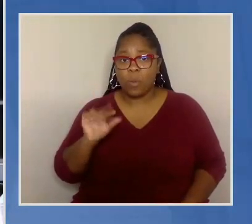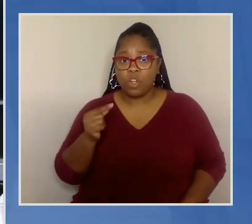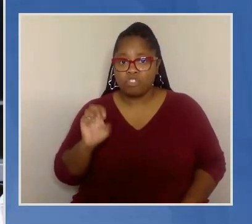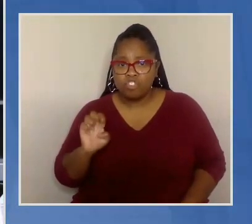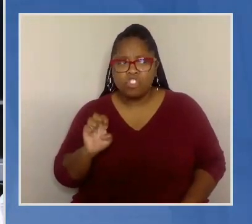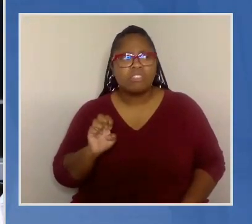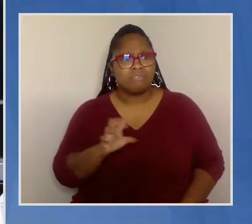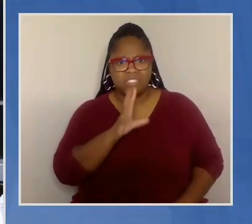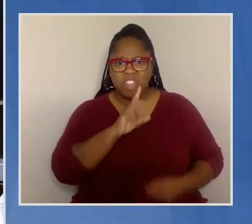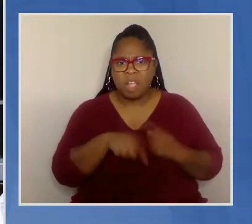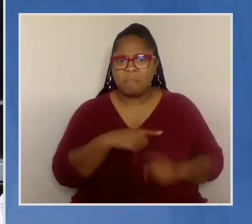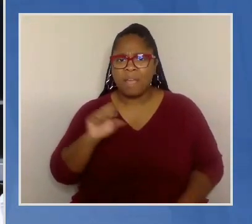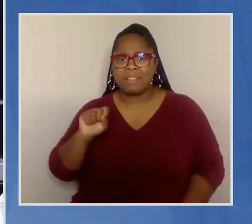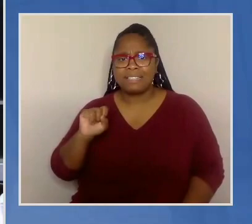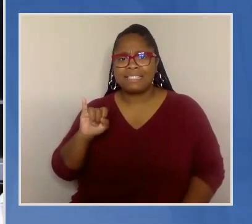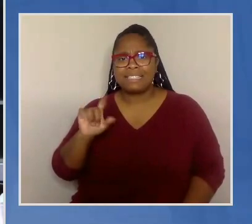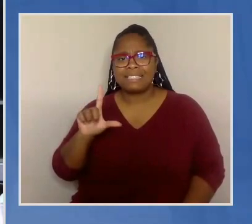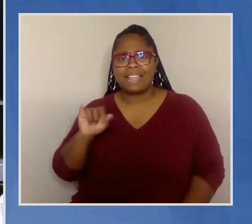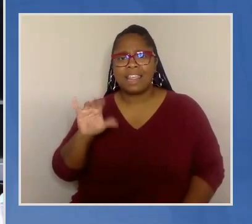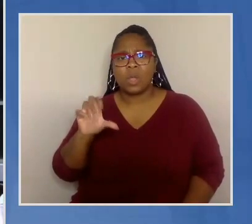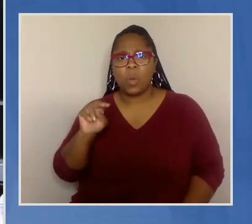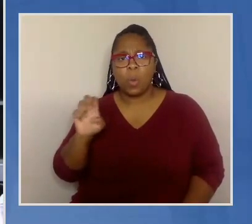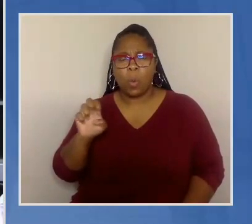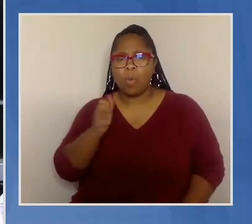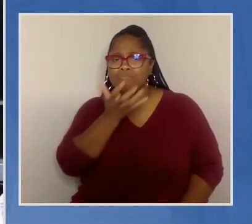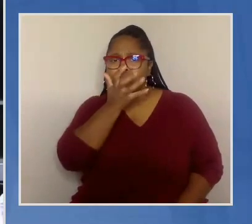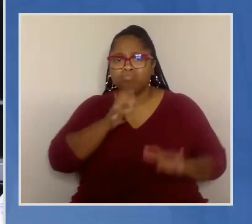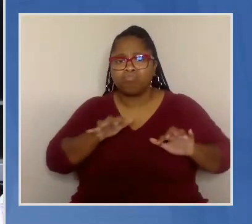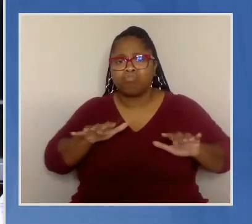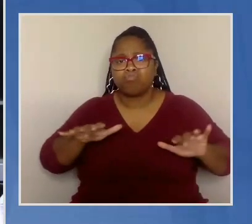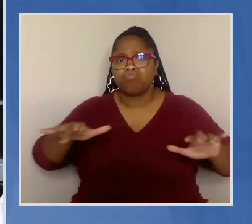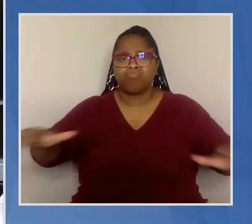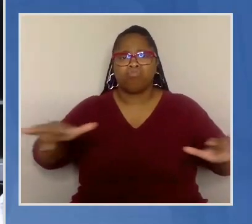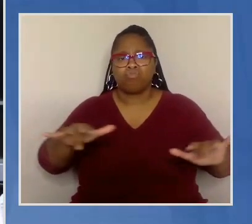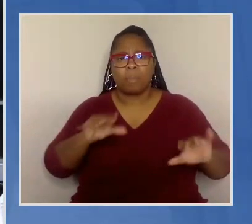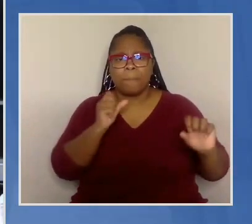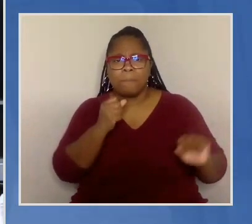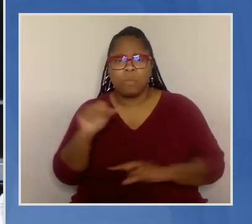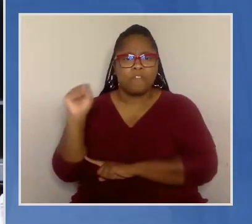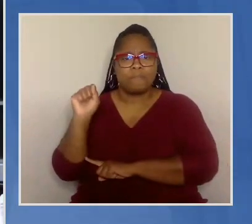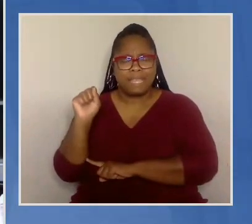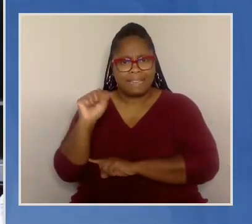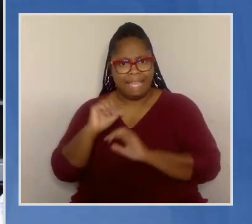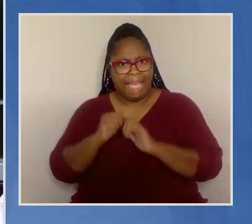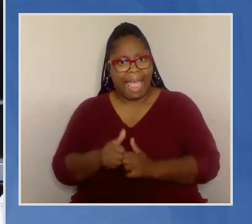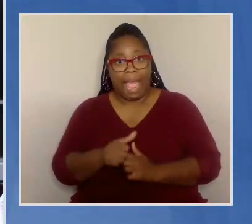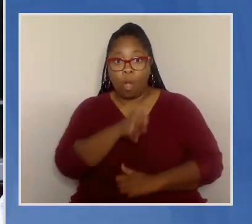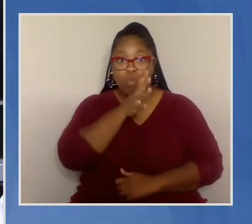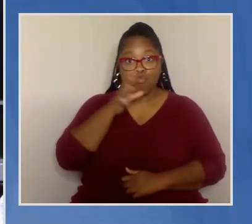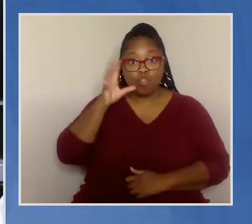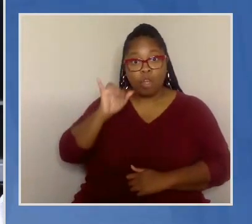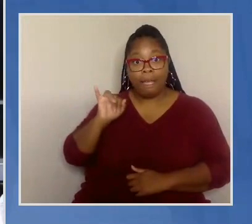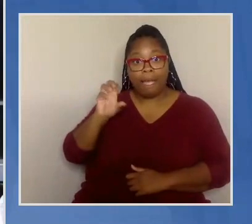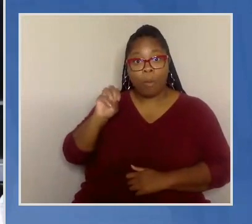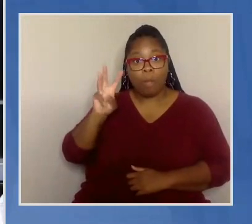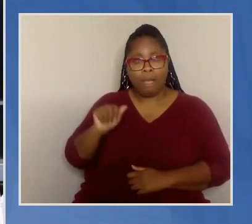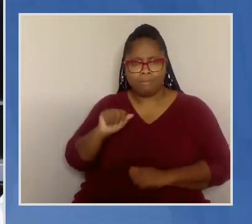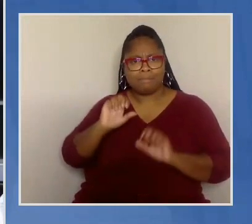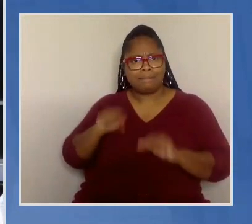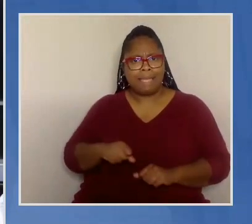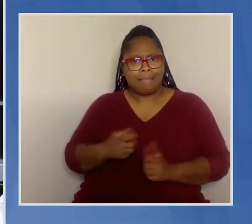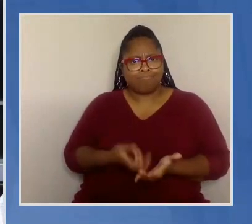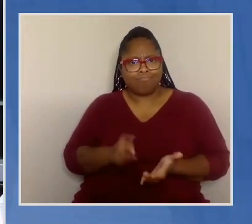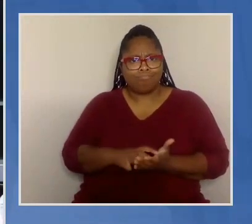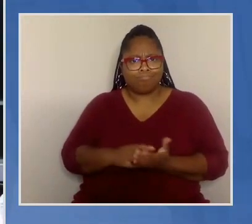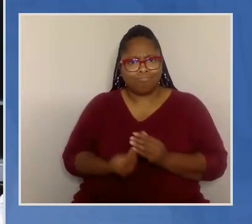town and talked about the Silicon Prairie movement and how it could revitalize rural Iowa.